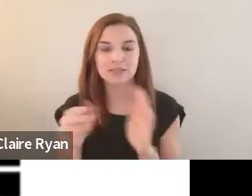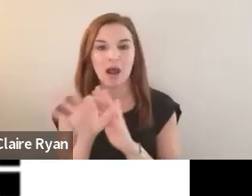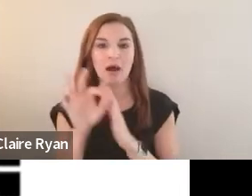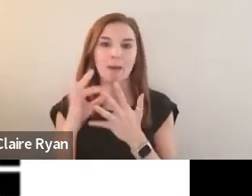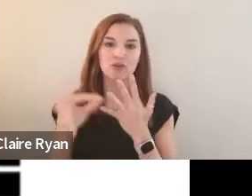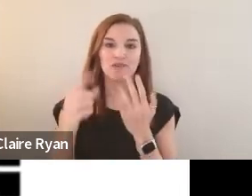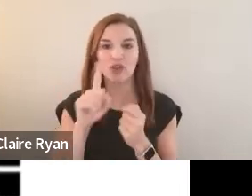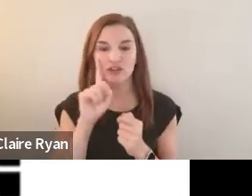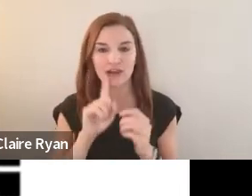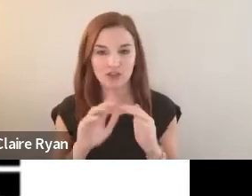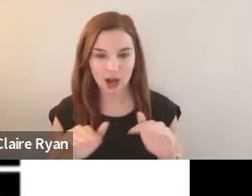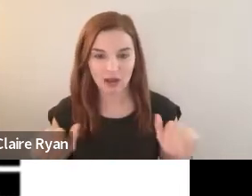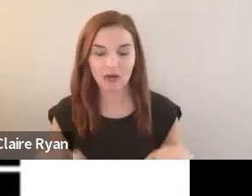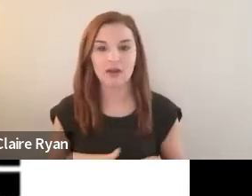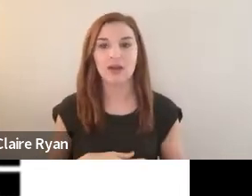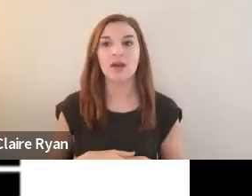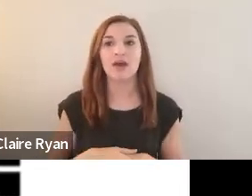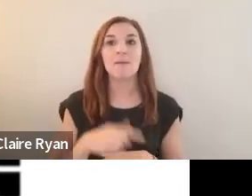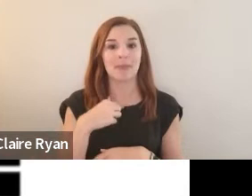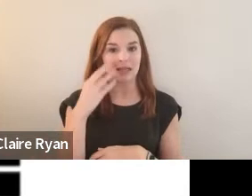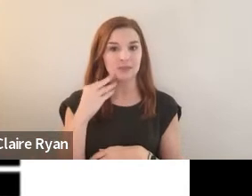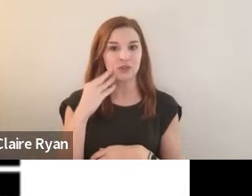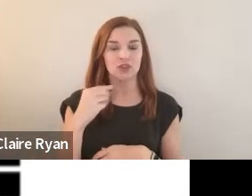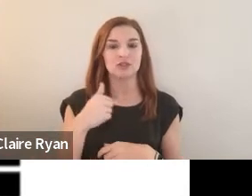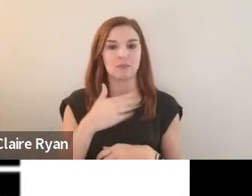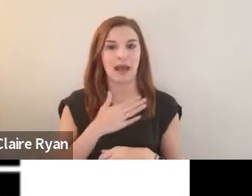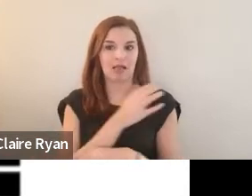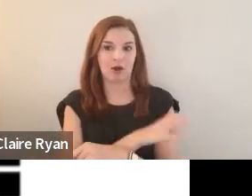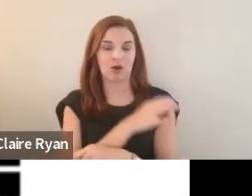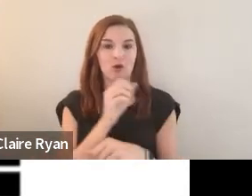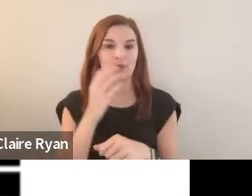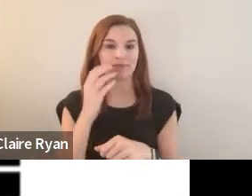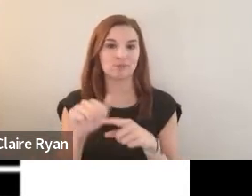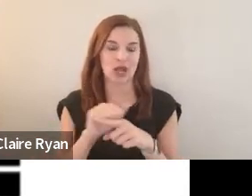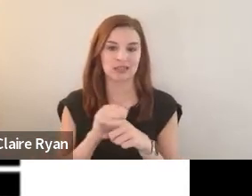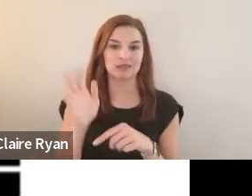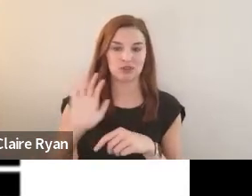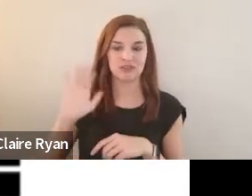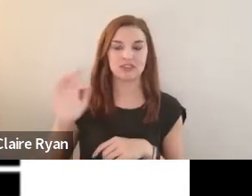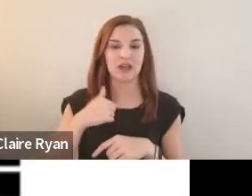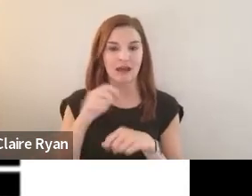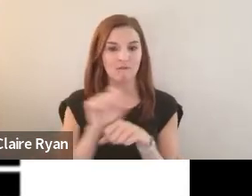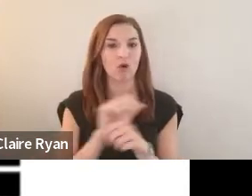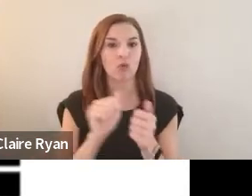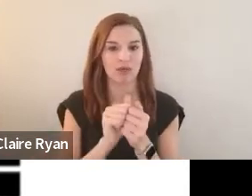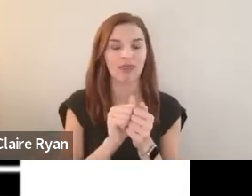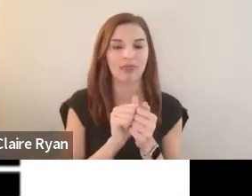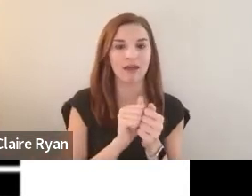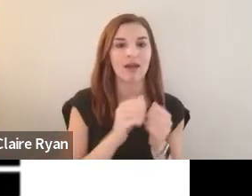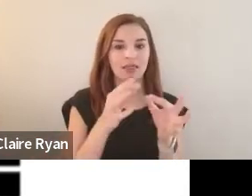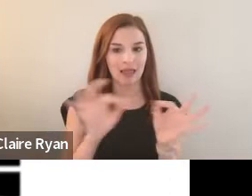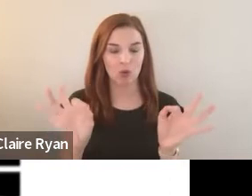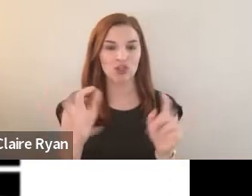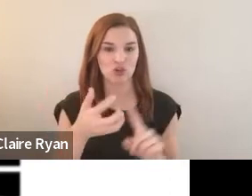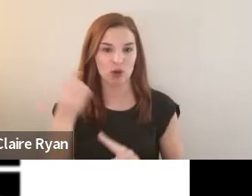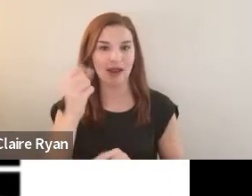often, when we think about what are our best options for deaf children to communicate, in my experience, in my clinical